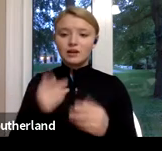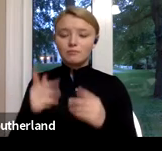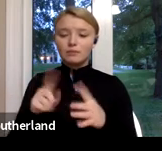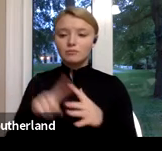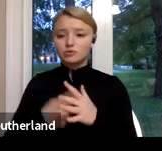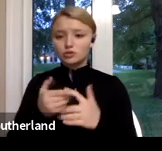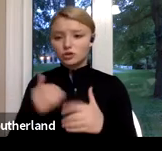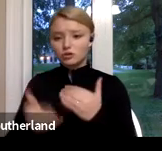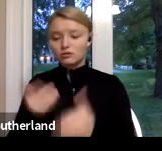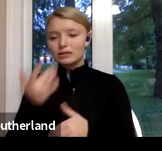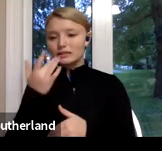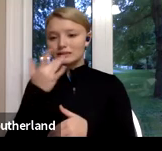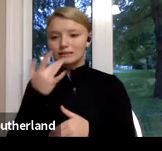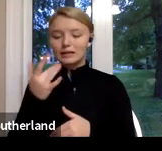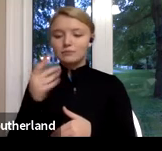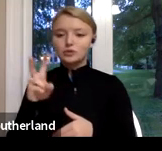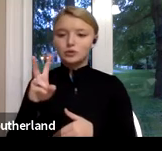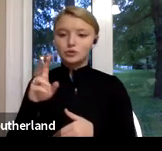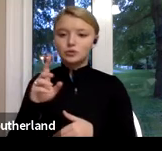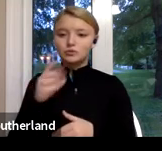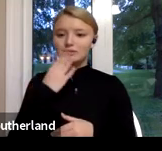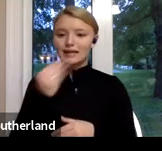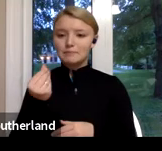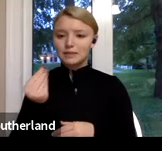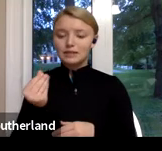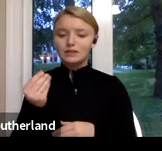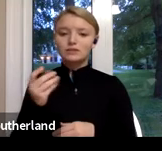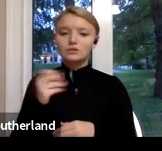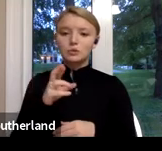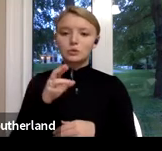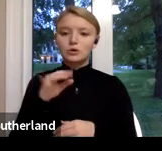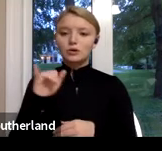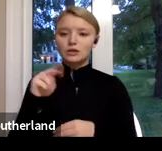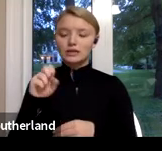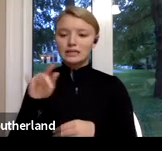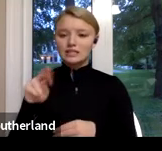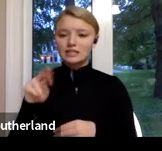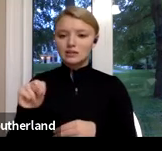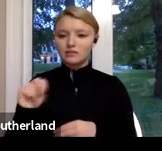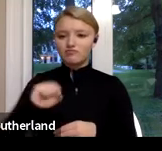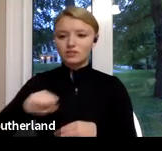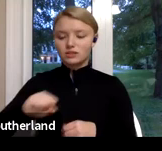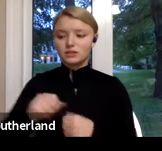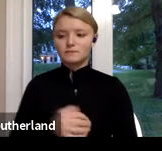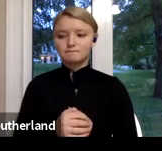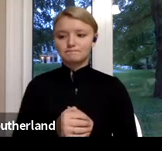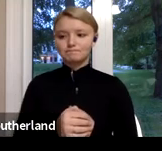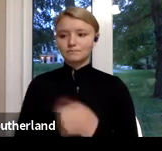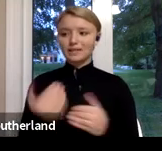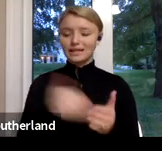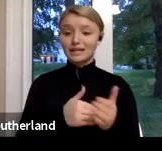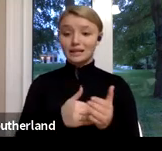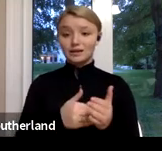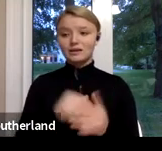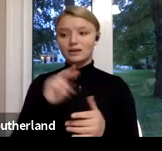2 diabetes or being insulin resistant. So again, Ningxia Red has good sugars